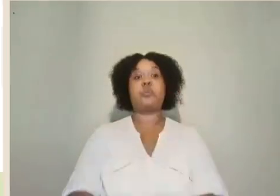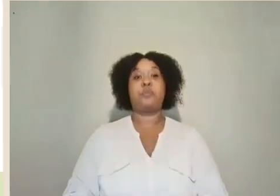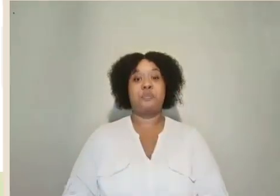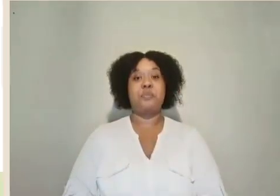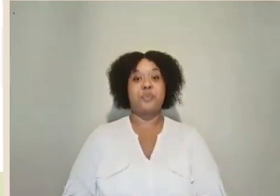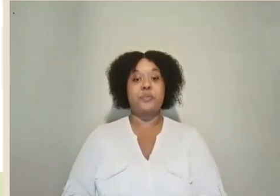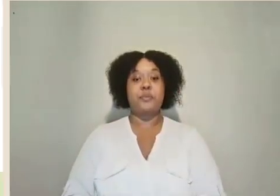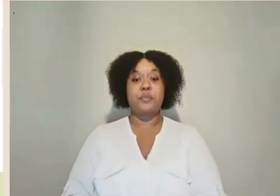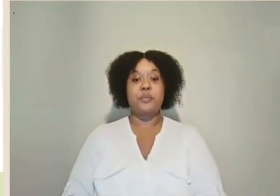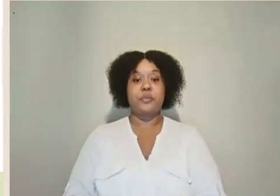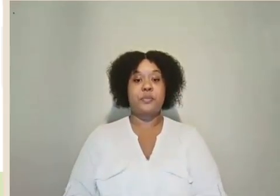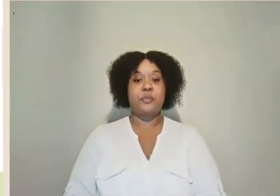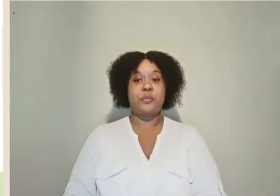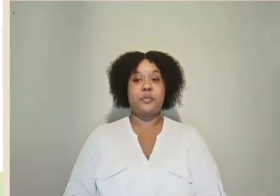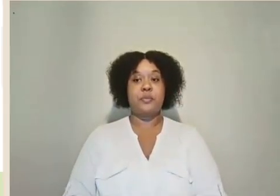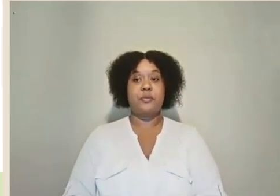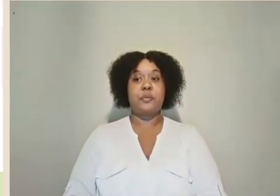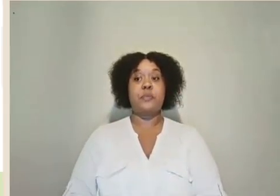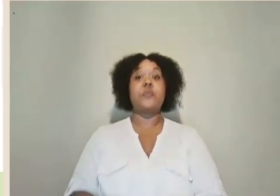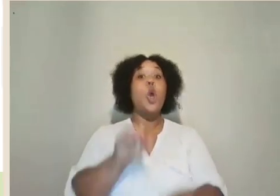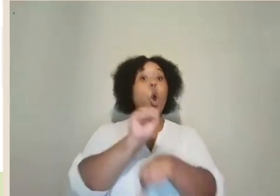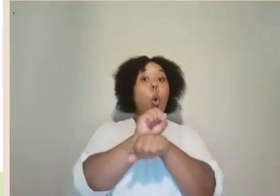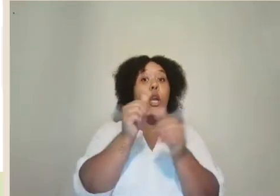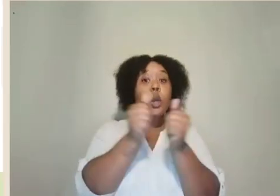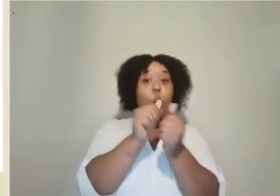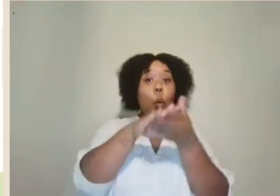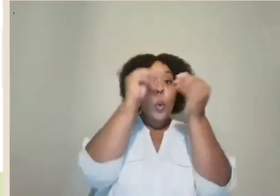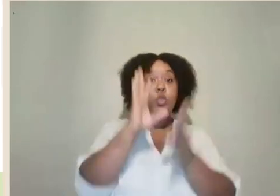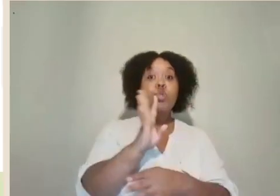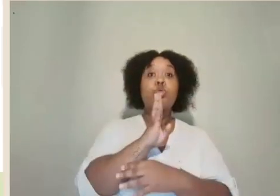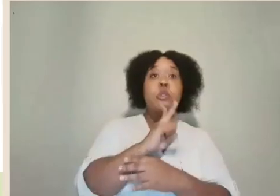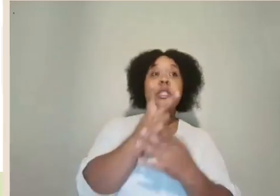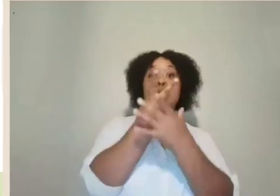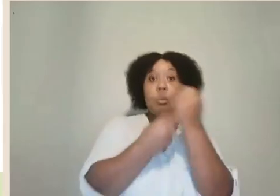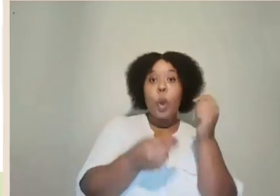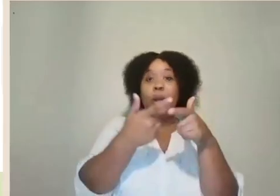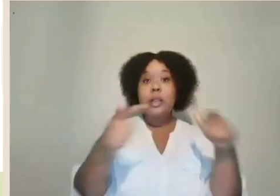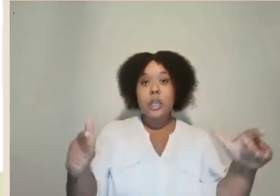We have some people working with bilingual high school students. I see lack of interpreters.